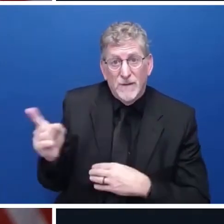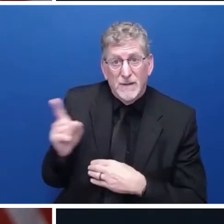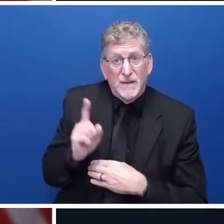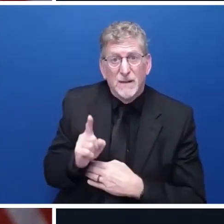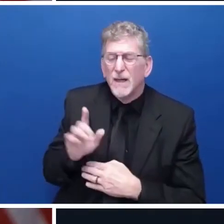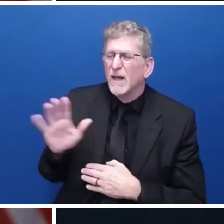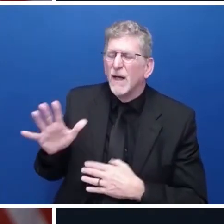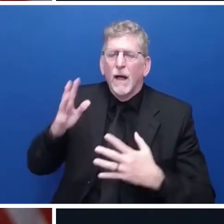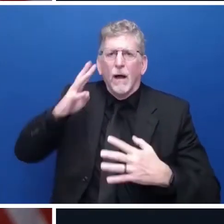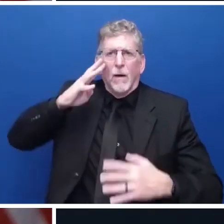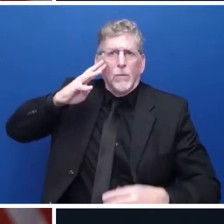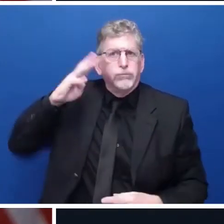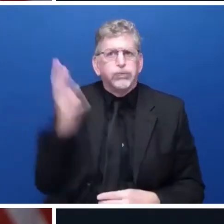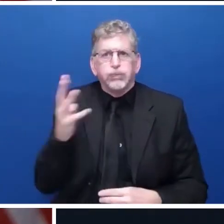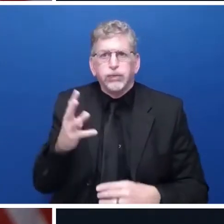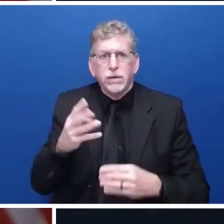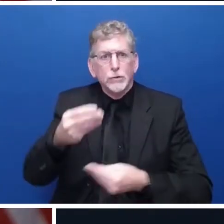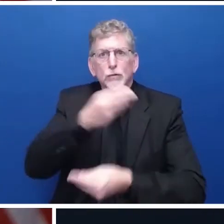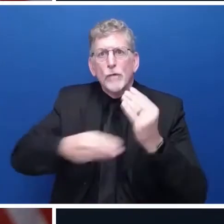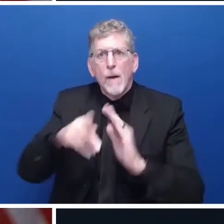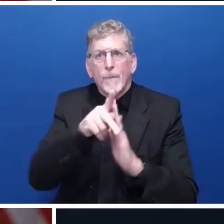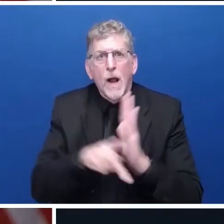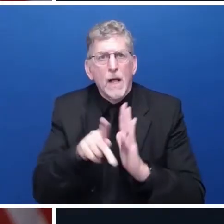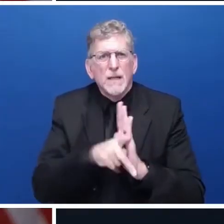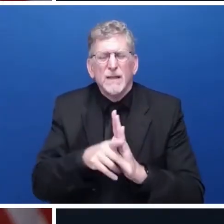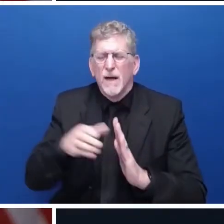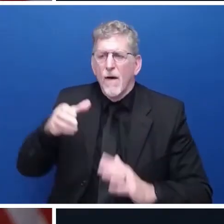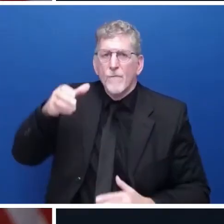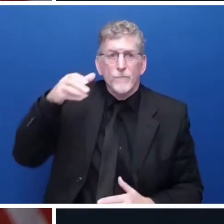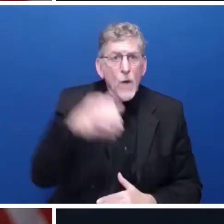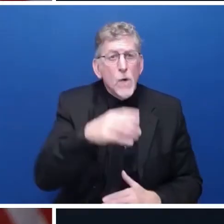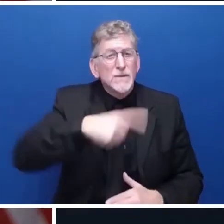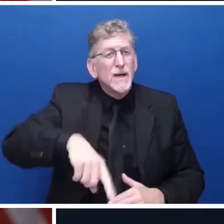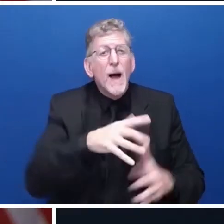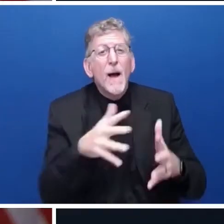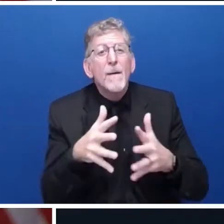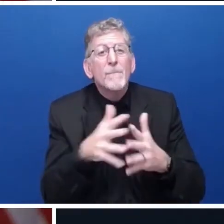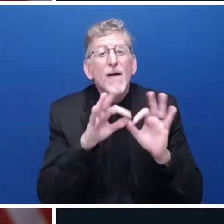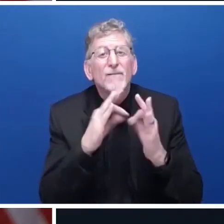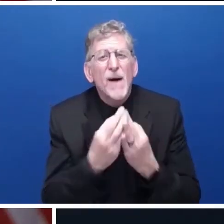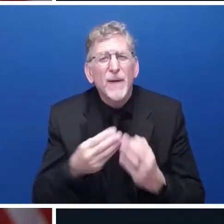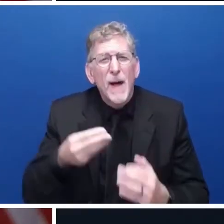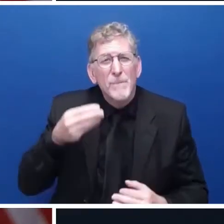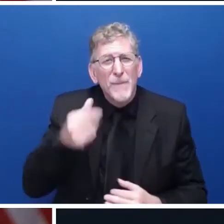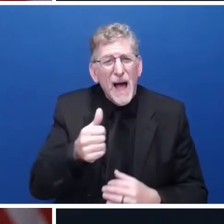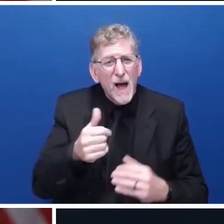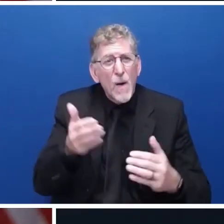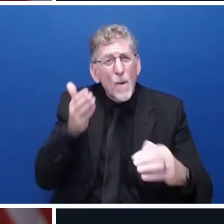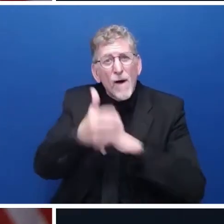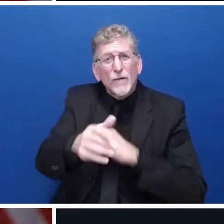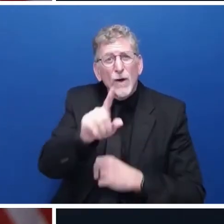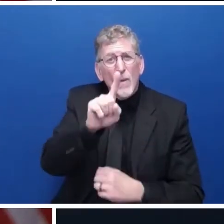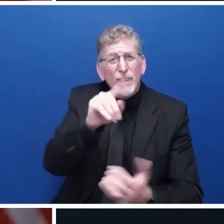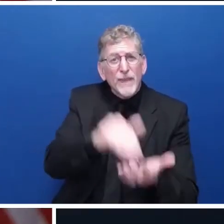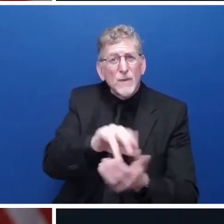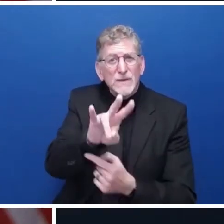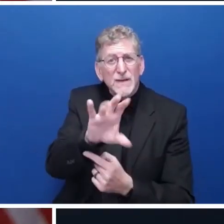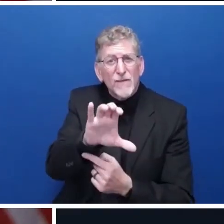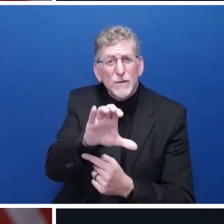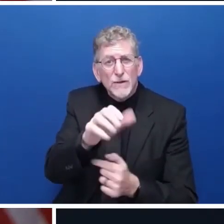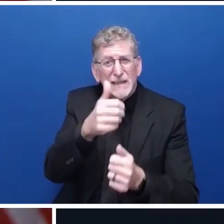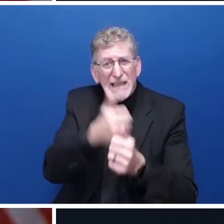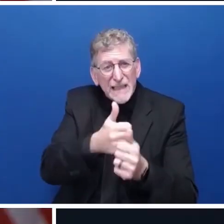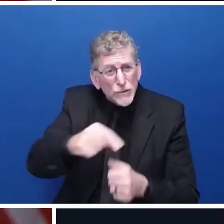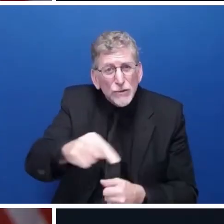than $1,700 each in tariff costs. Small businesses have suffered, farmers have suffered, some